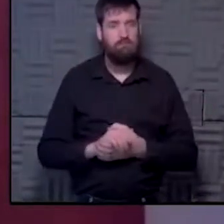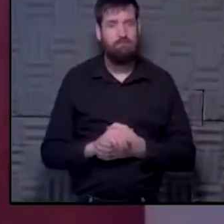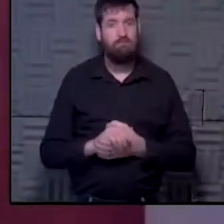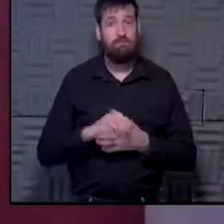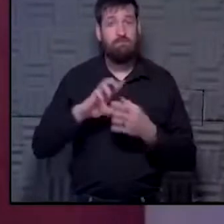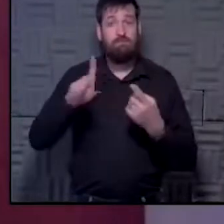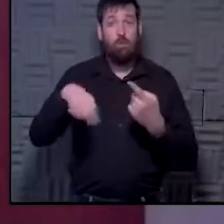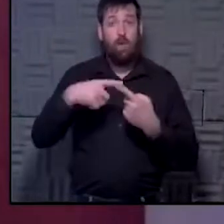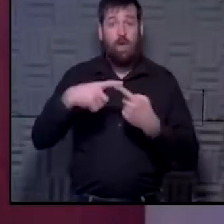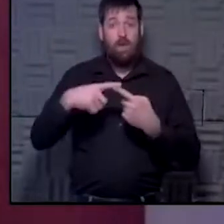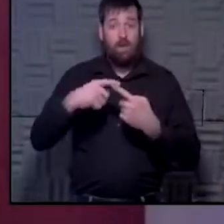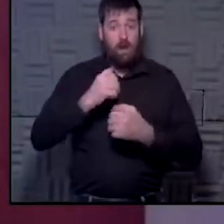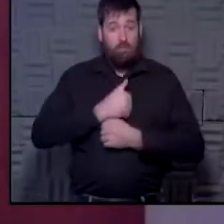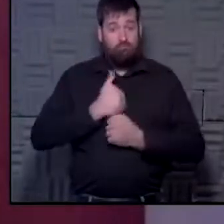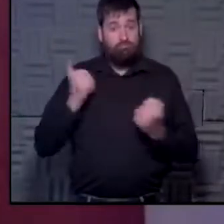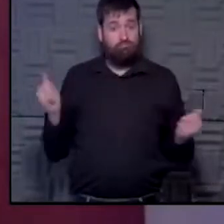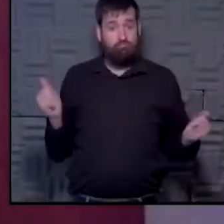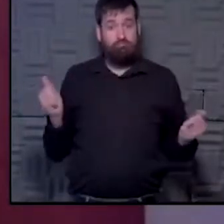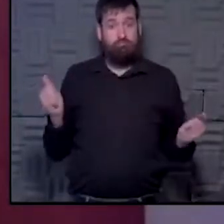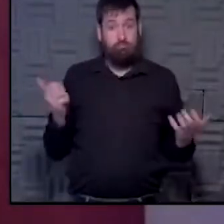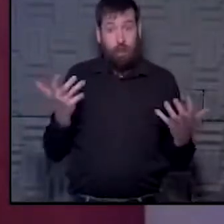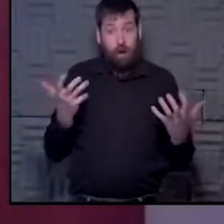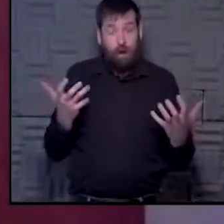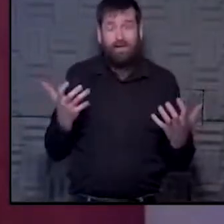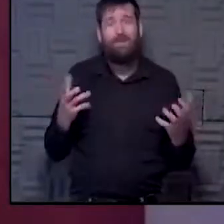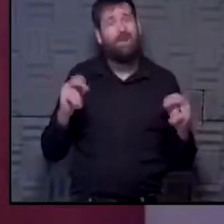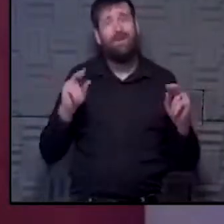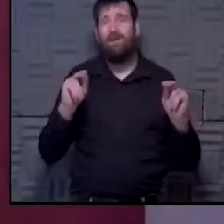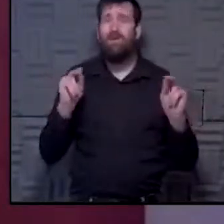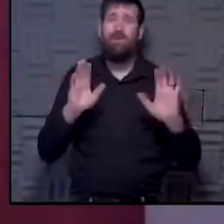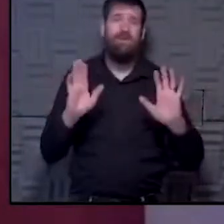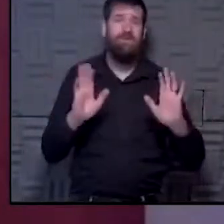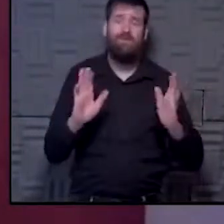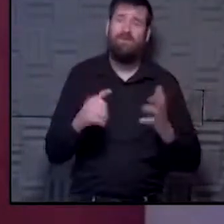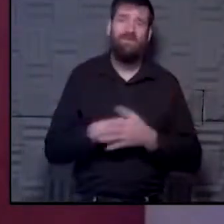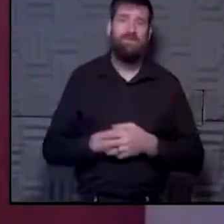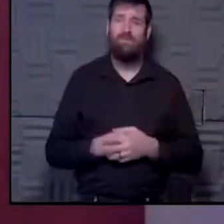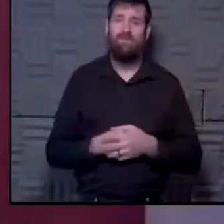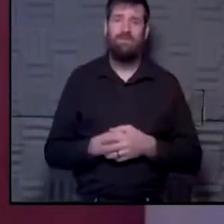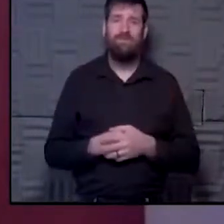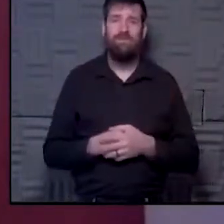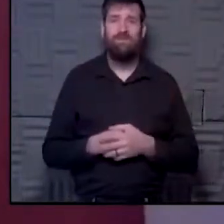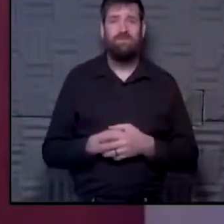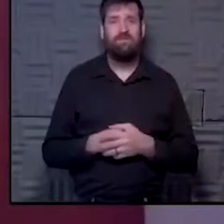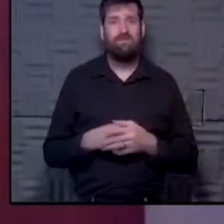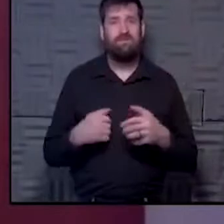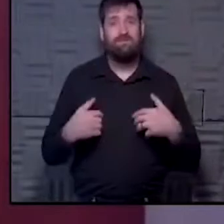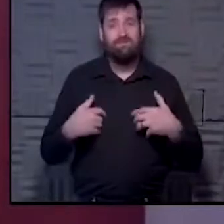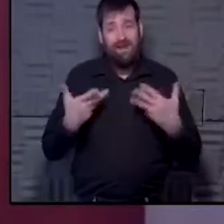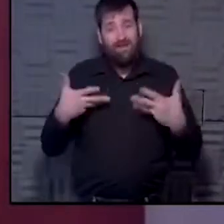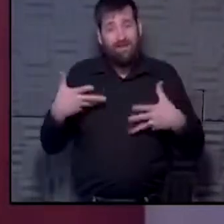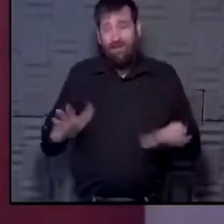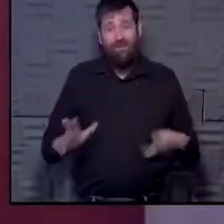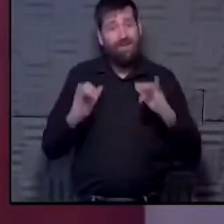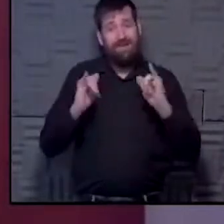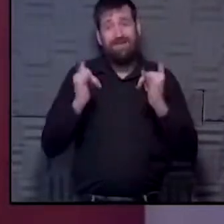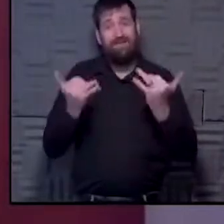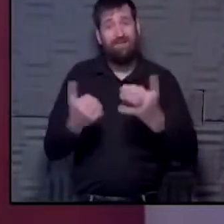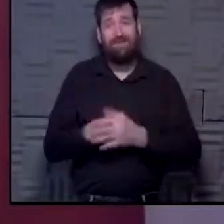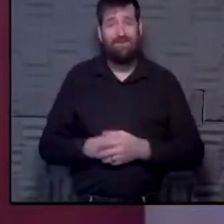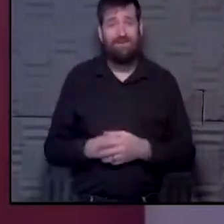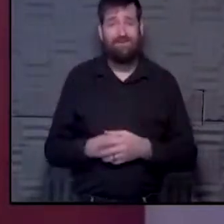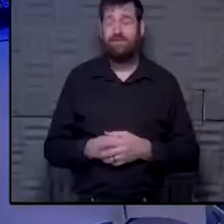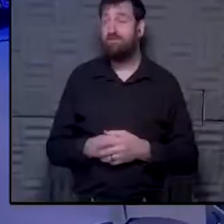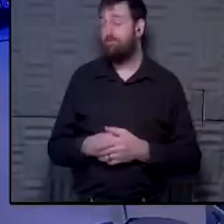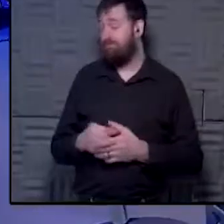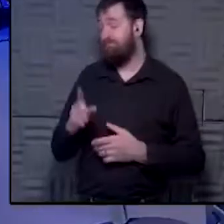when opening your body? No. No, you would not. So I don't want you to either, when we're